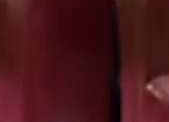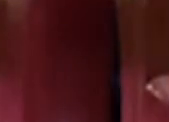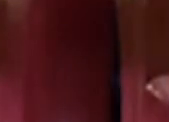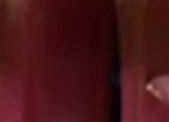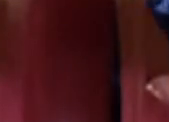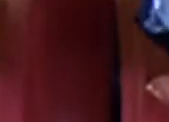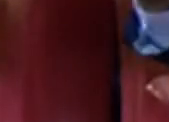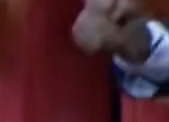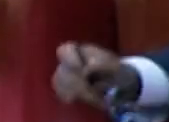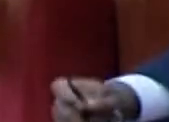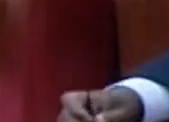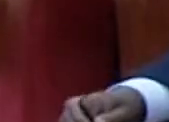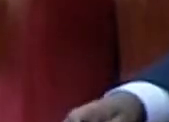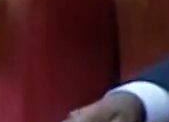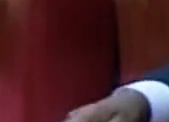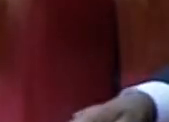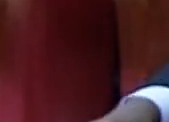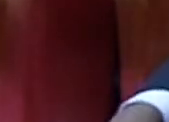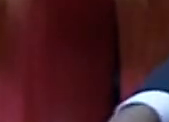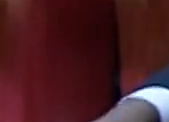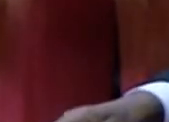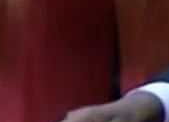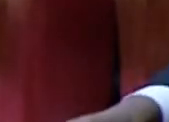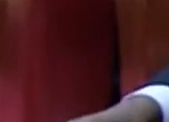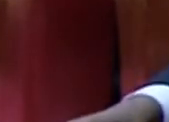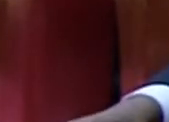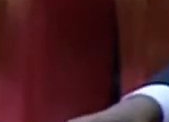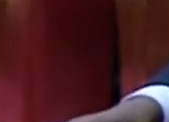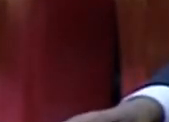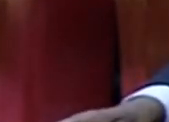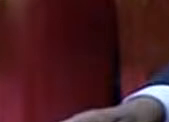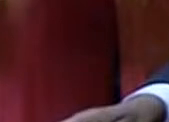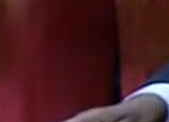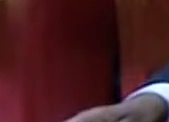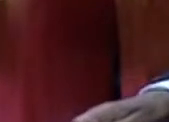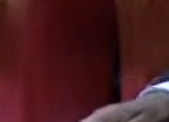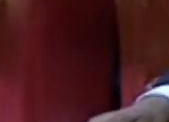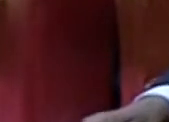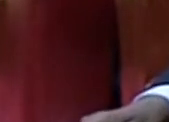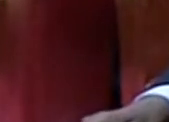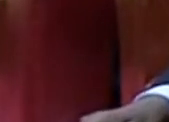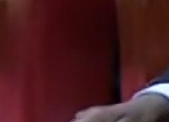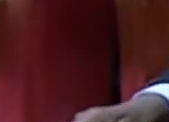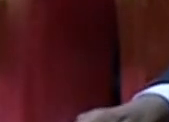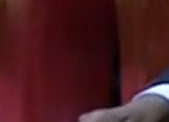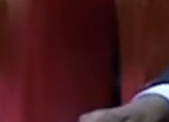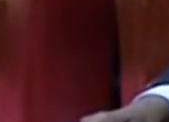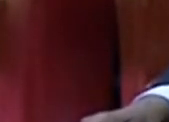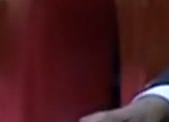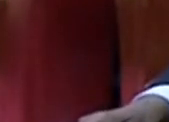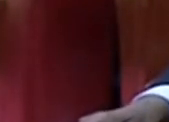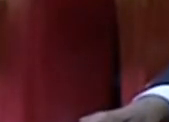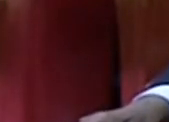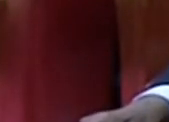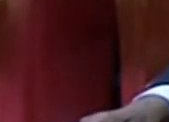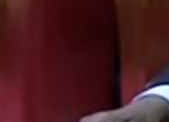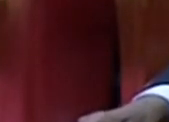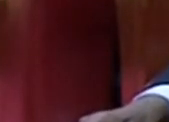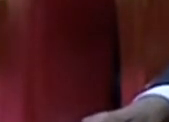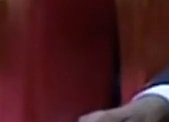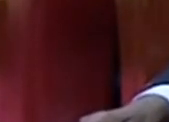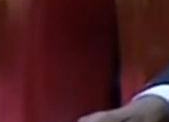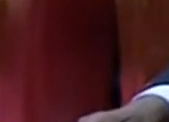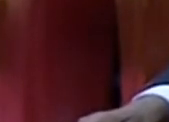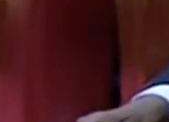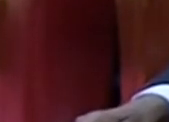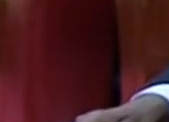sitting. 1. Memorandum on Economic Partnership Agreement between the Republic of Kenya and the United Kingdom of Great Britain and